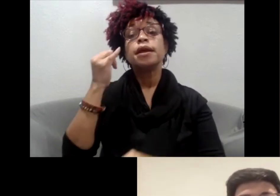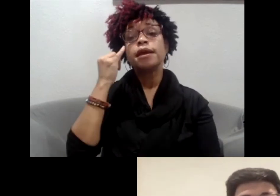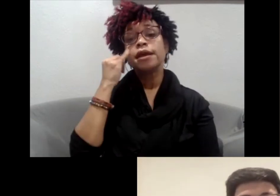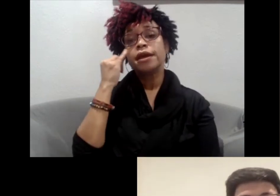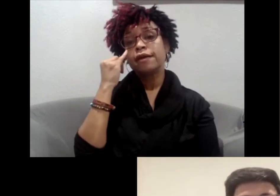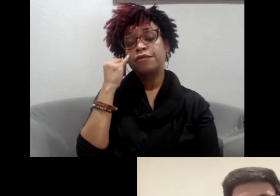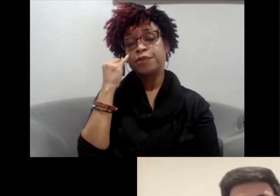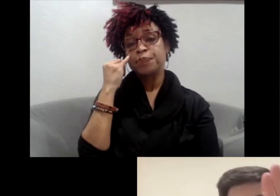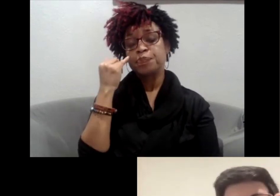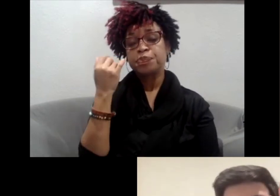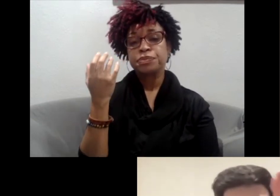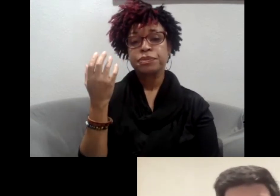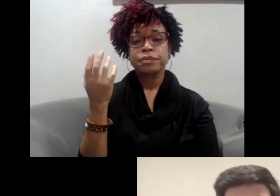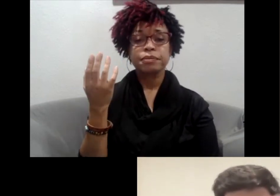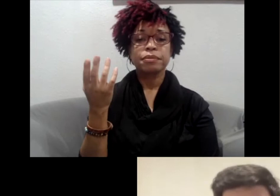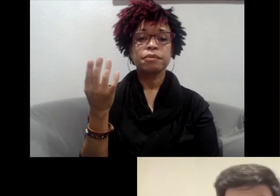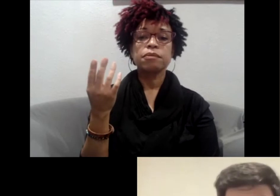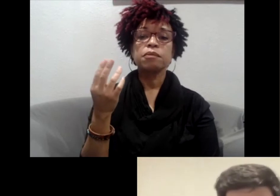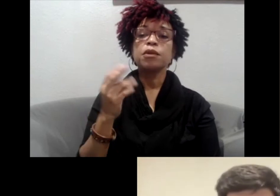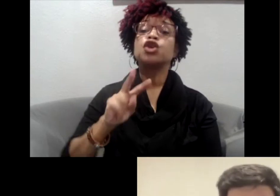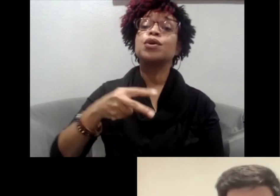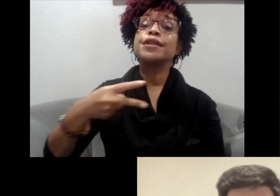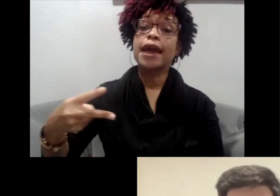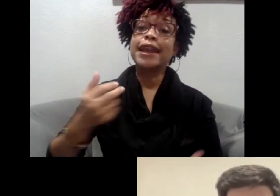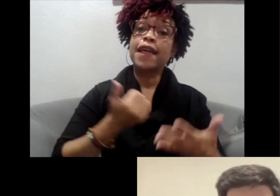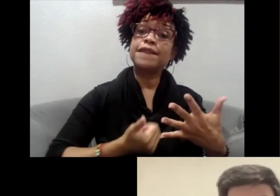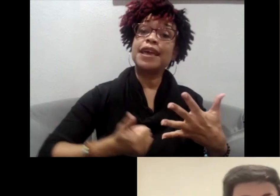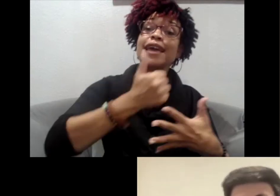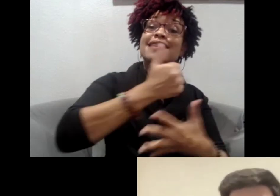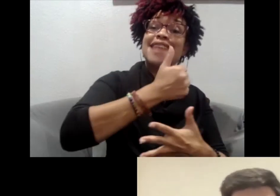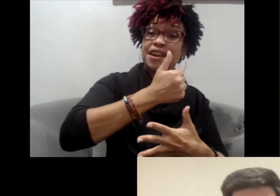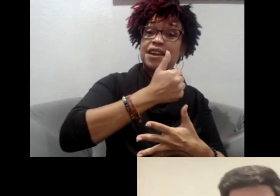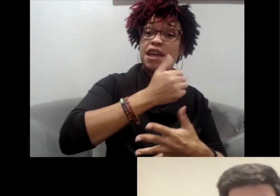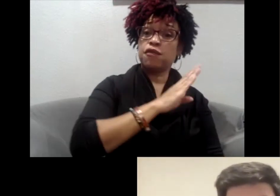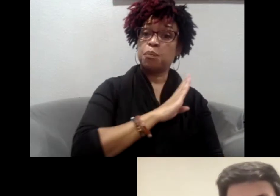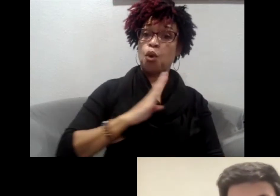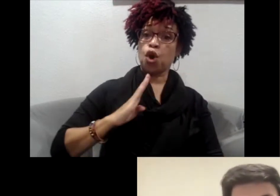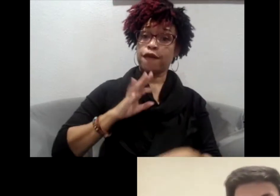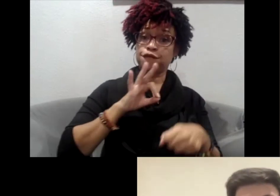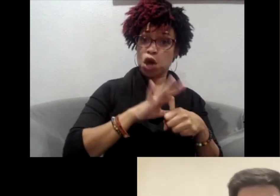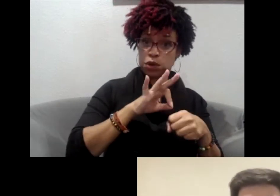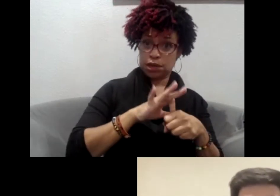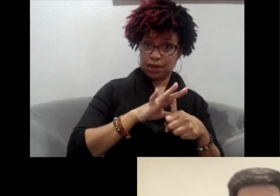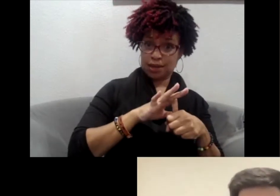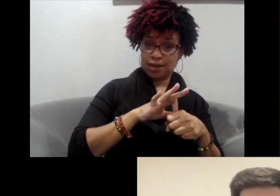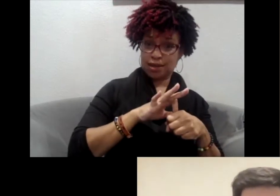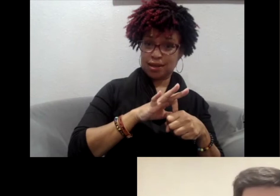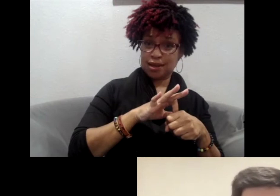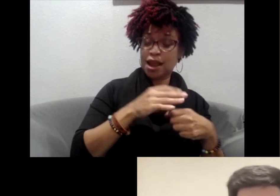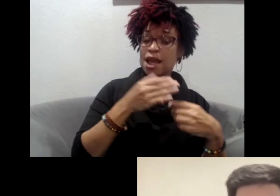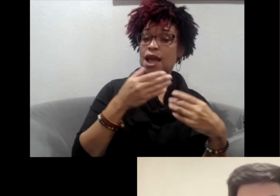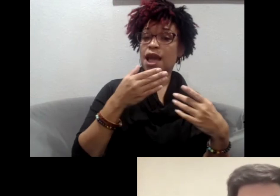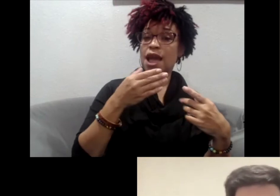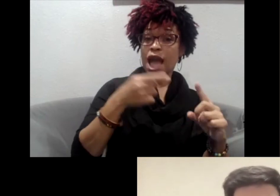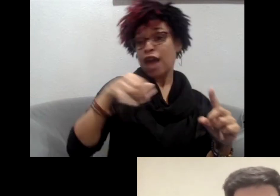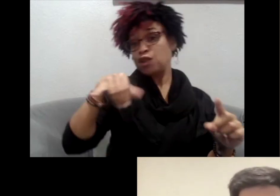are second in the executive board vote, then, and as long as you are still in